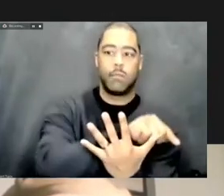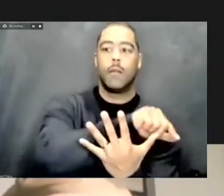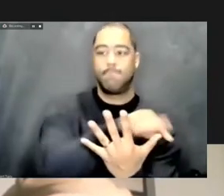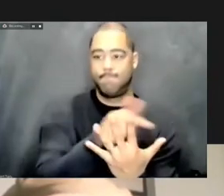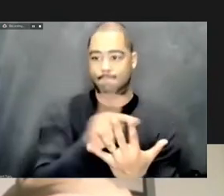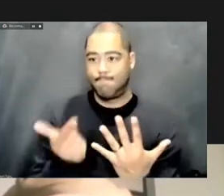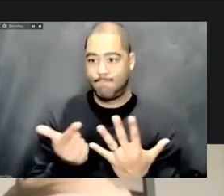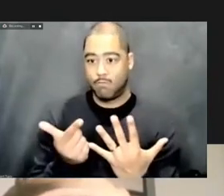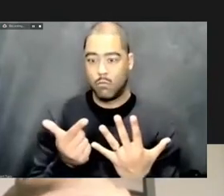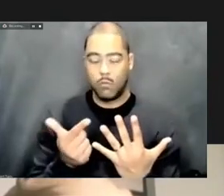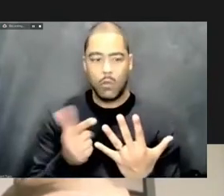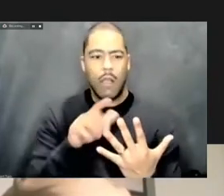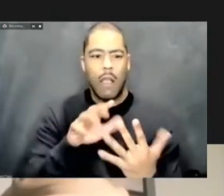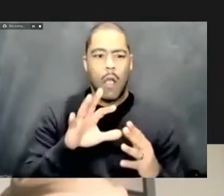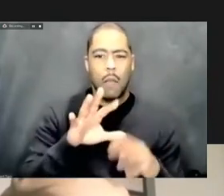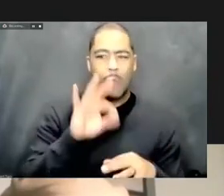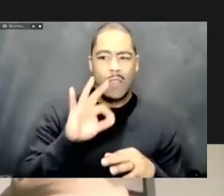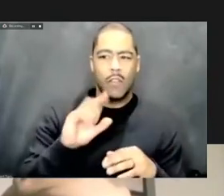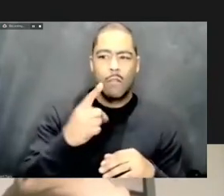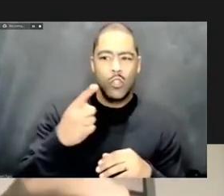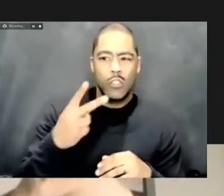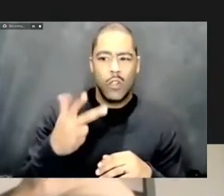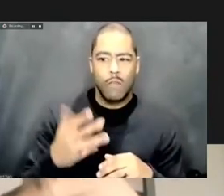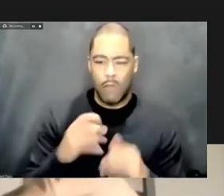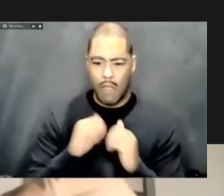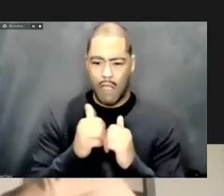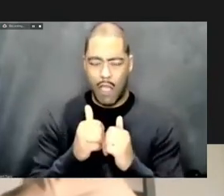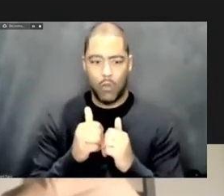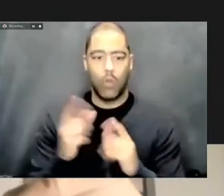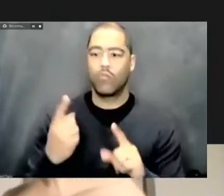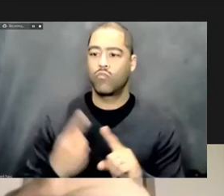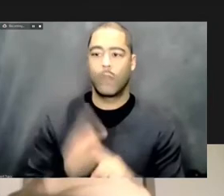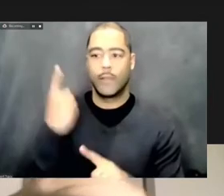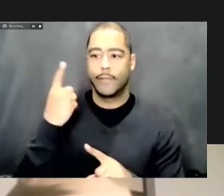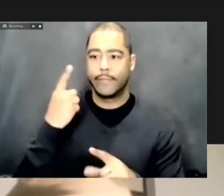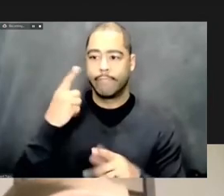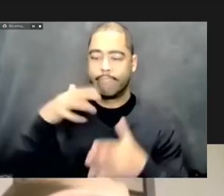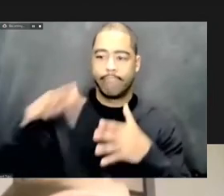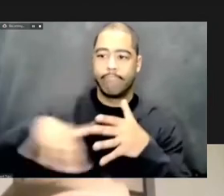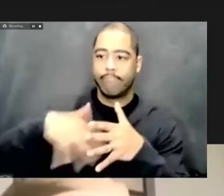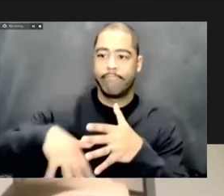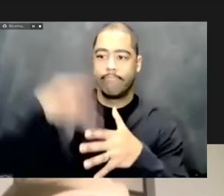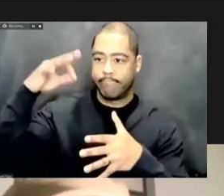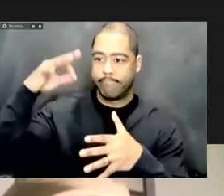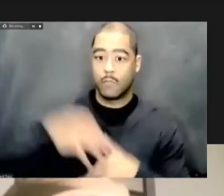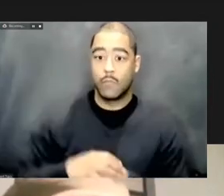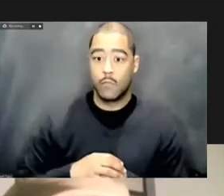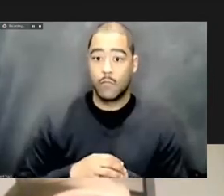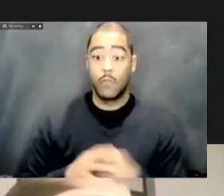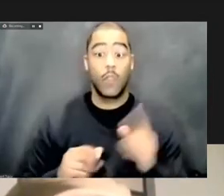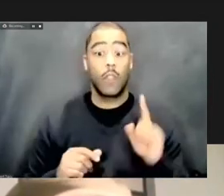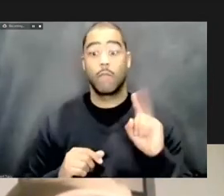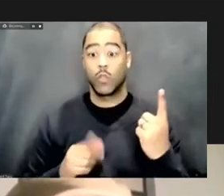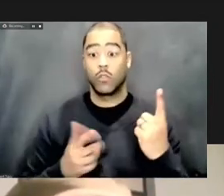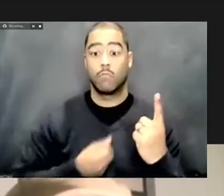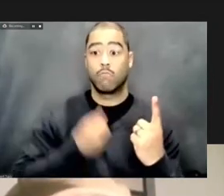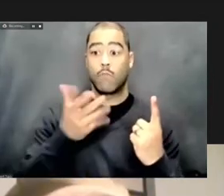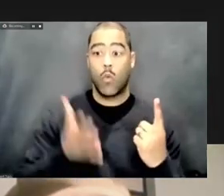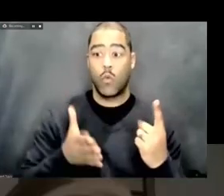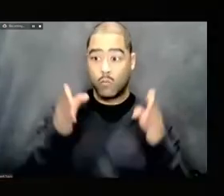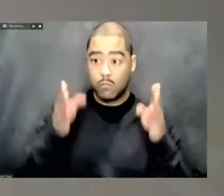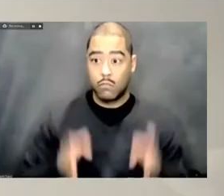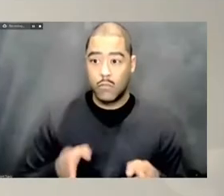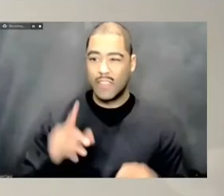round. So let's get to it. Our first poet in the first round is Tessa Brubaker.